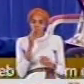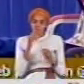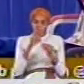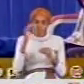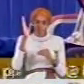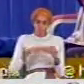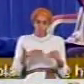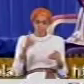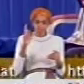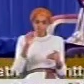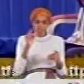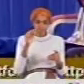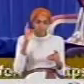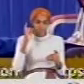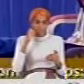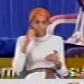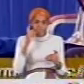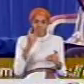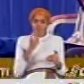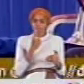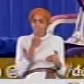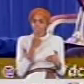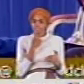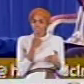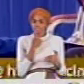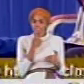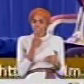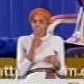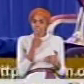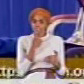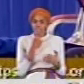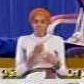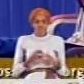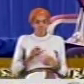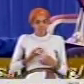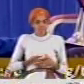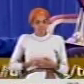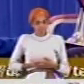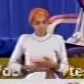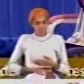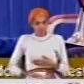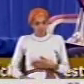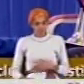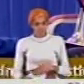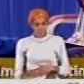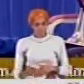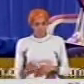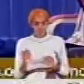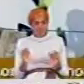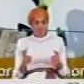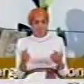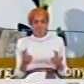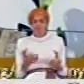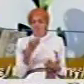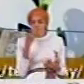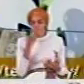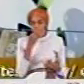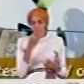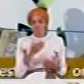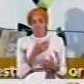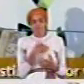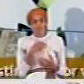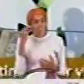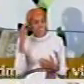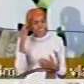20 years, deaf and dumb from birth, can now speak as you hear